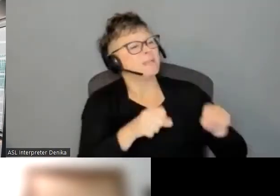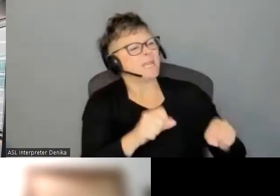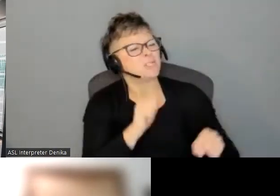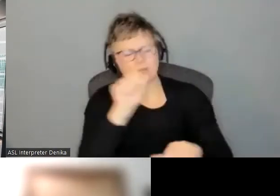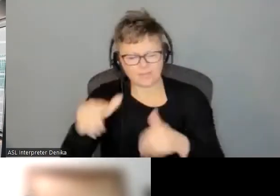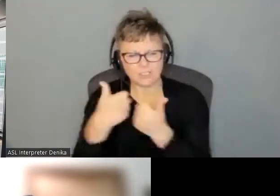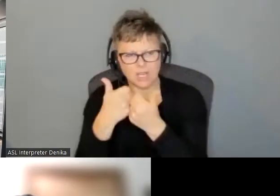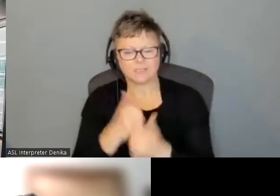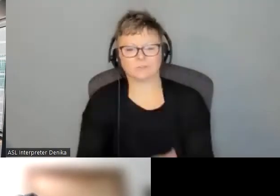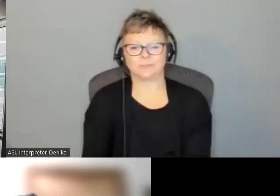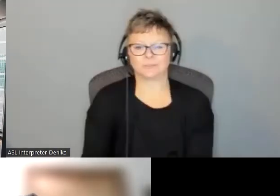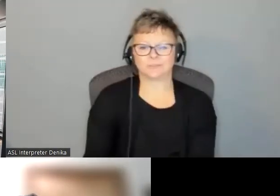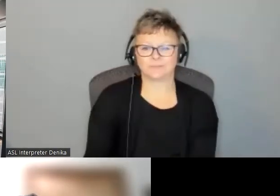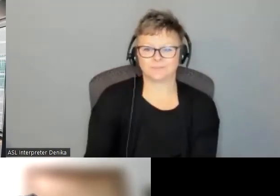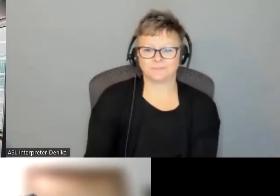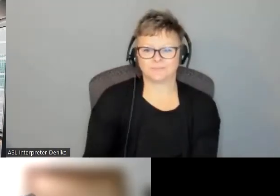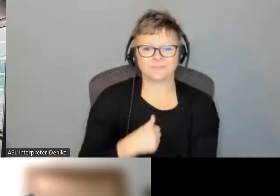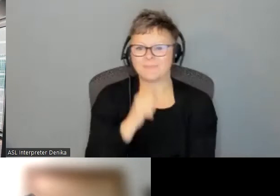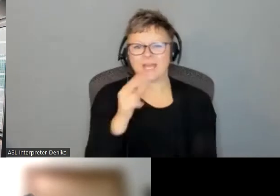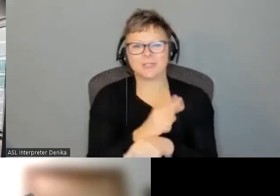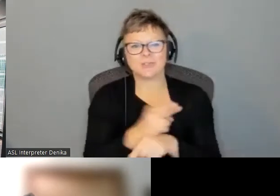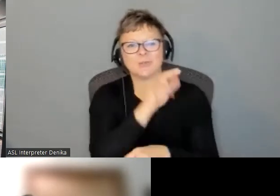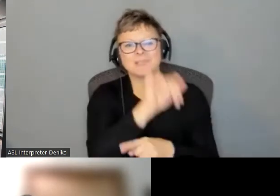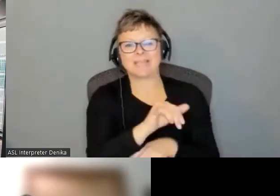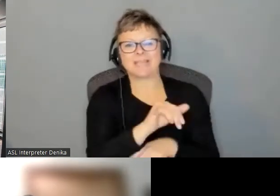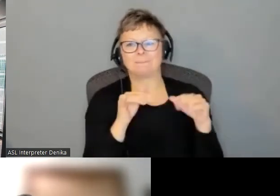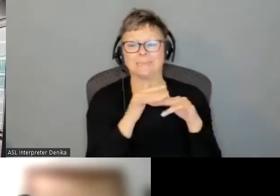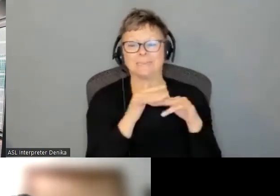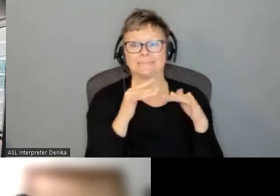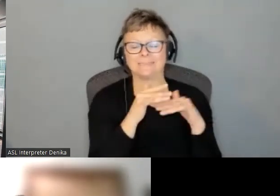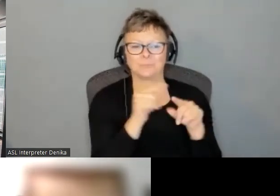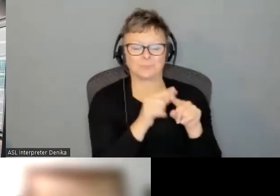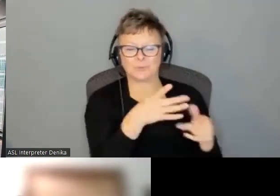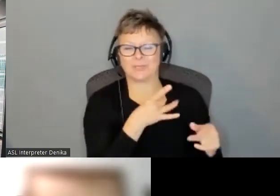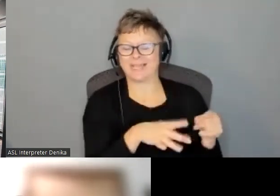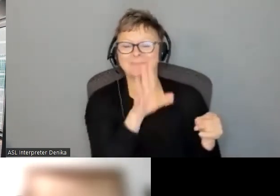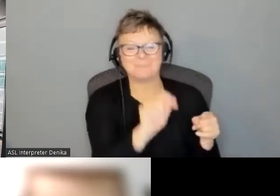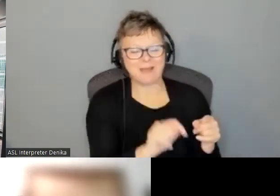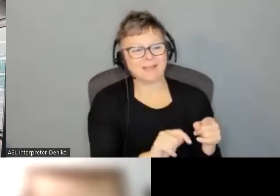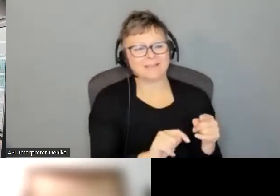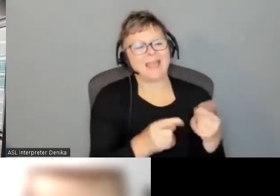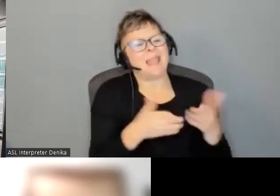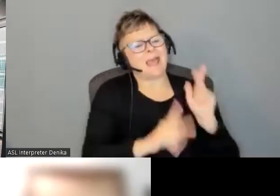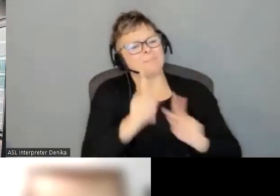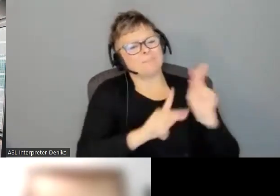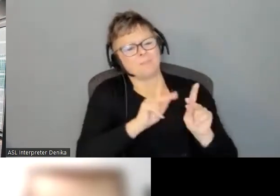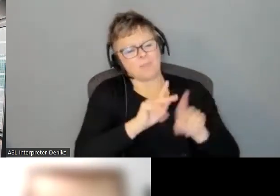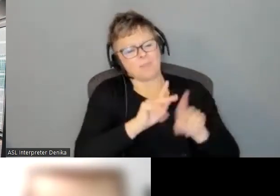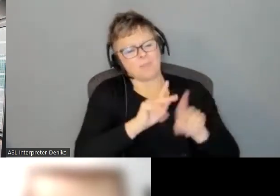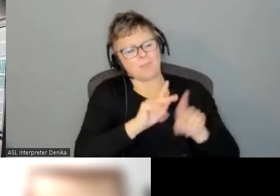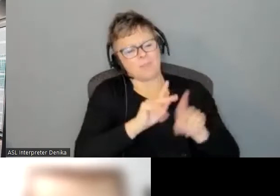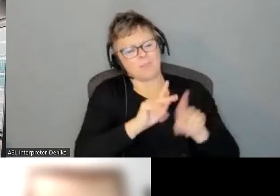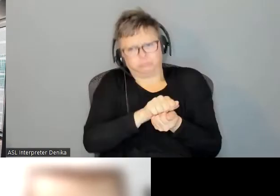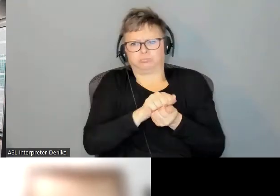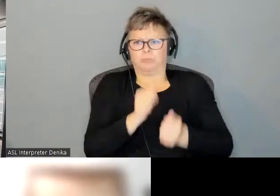use the mystic word because you don't like it. So allow people to bring their whole self to work. Okay. On